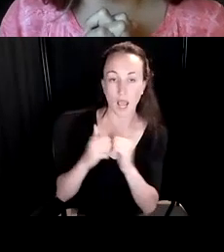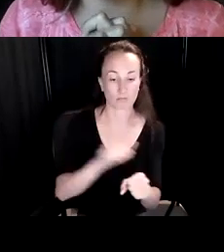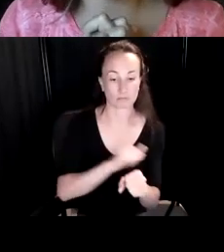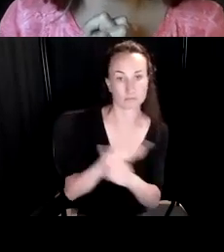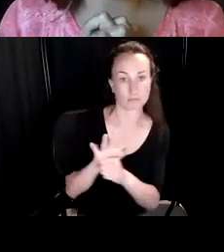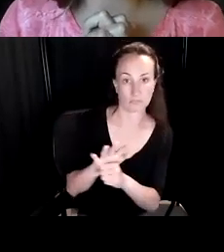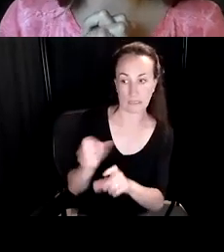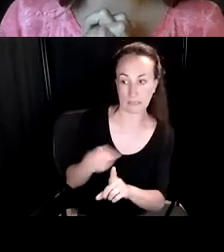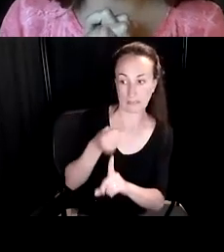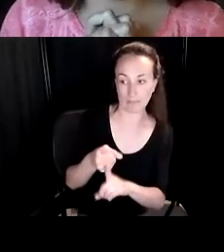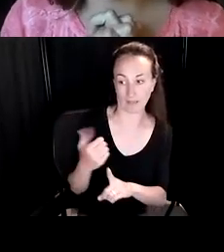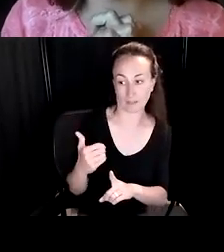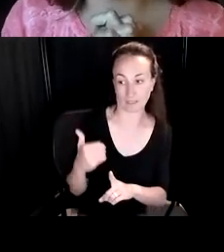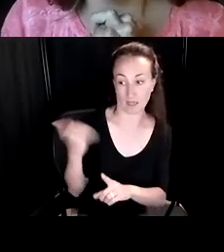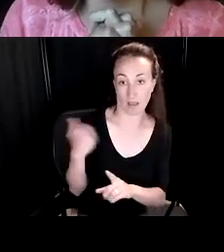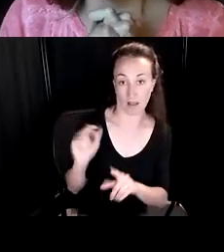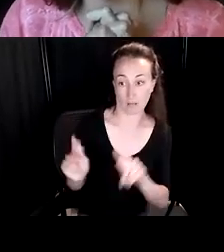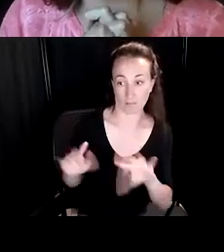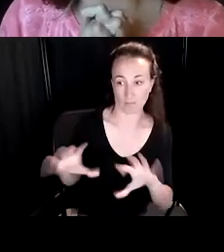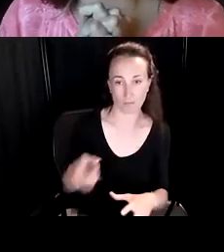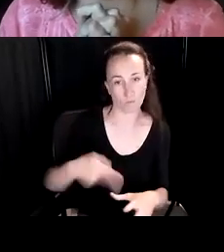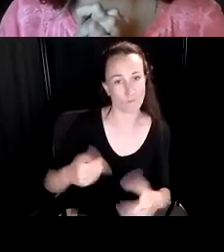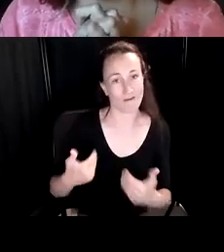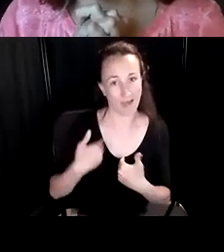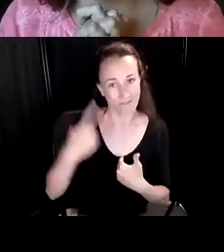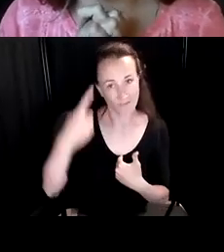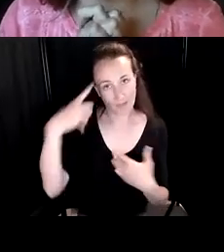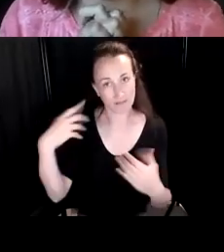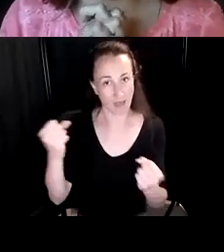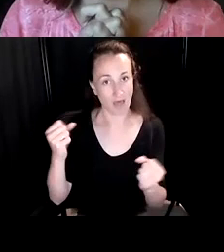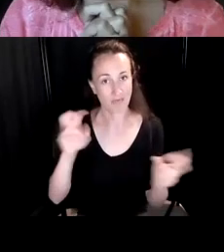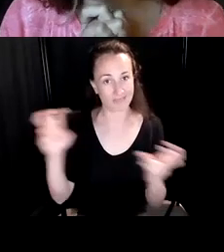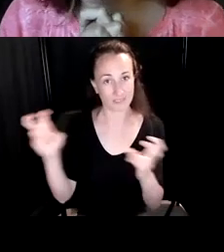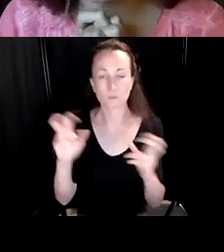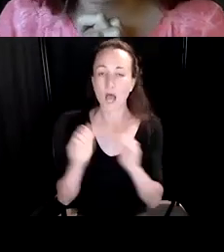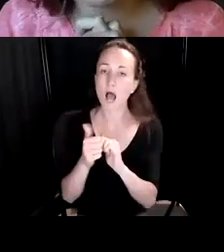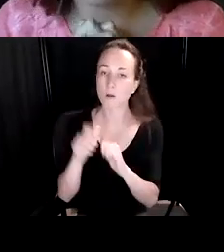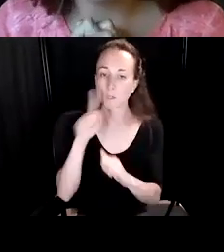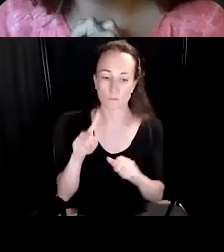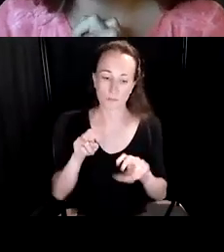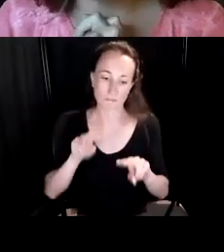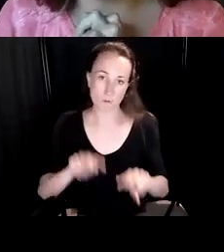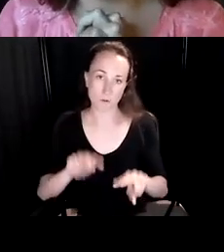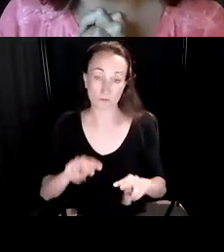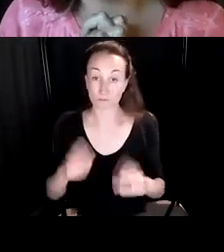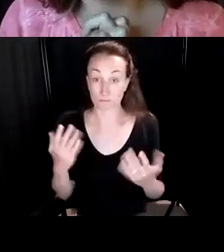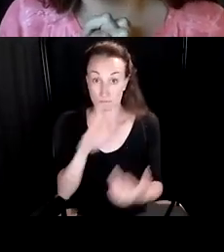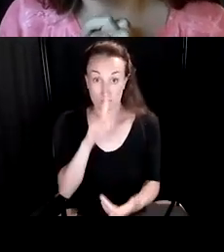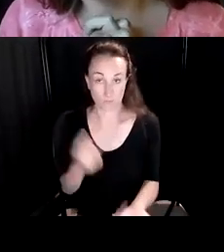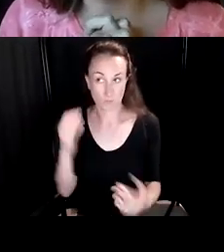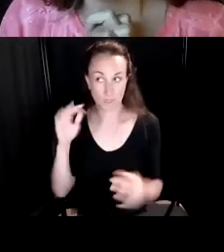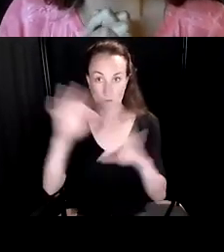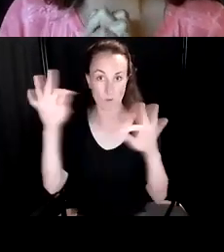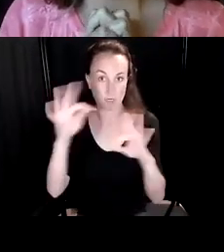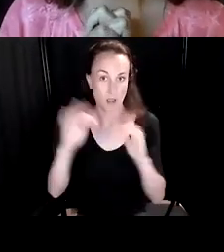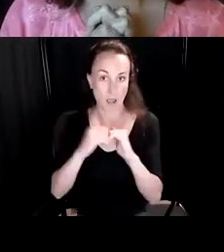young people with mental health conditions? How are we going to be able to monitor this? And we really didn't know how long it would be